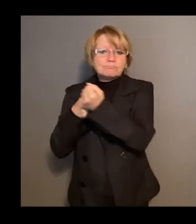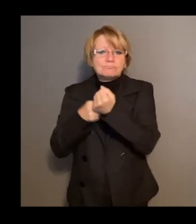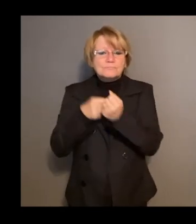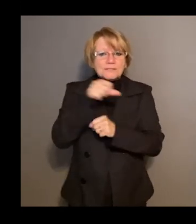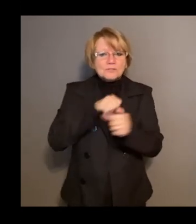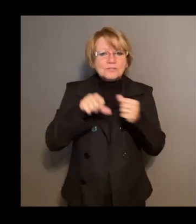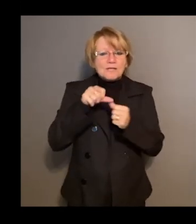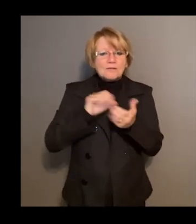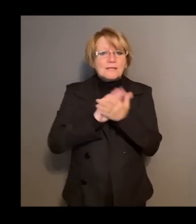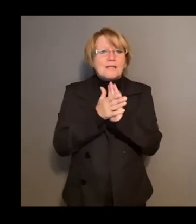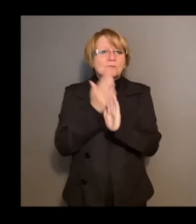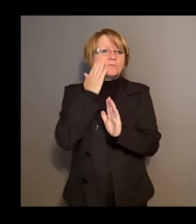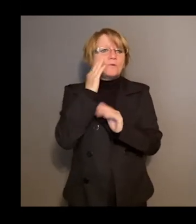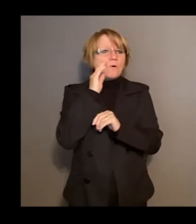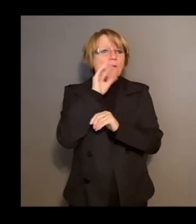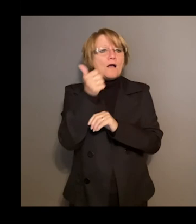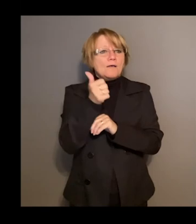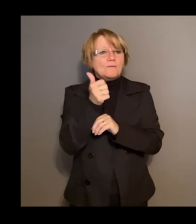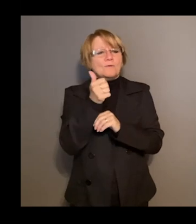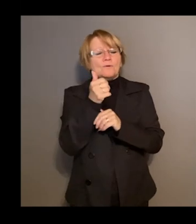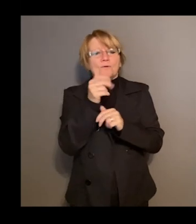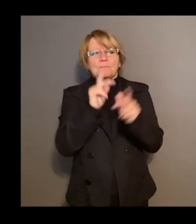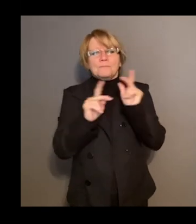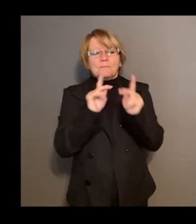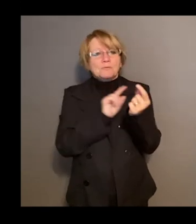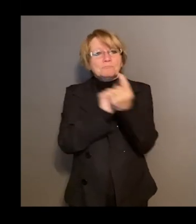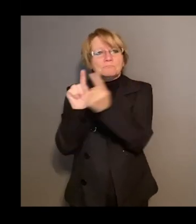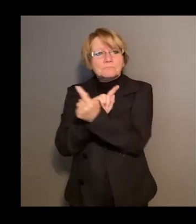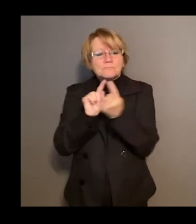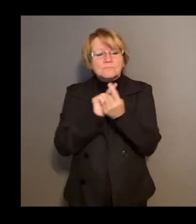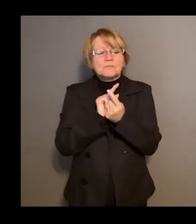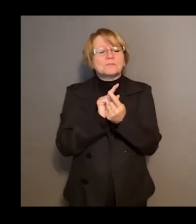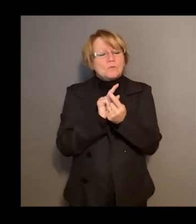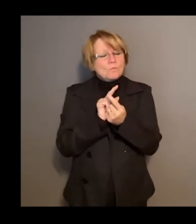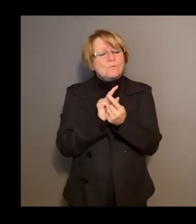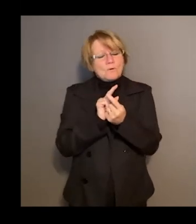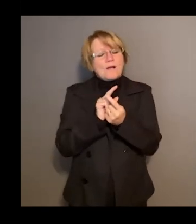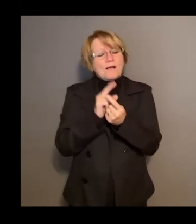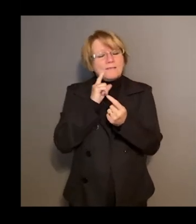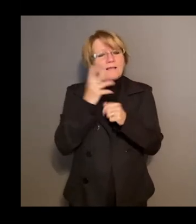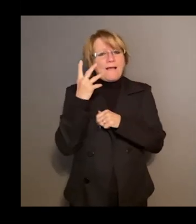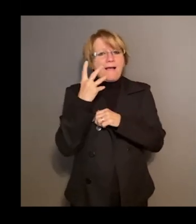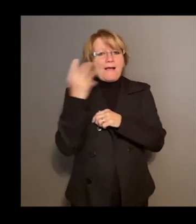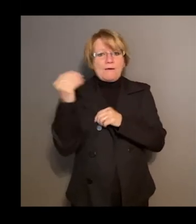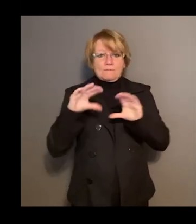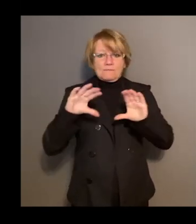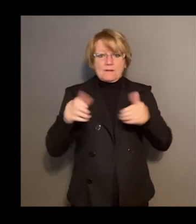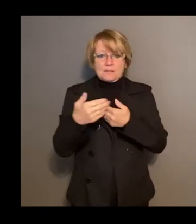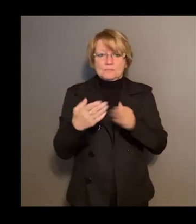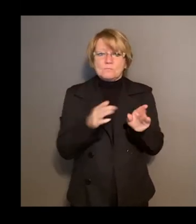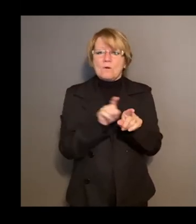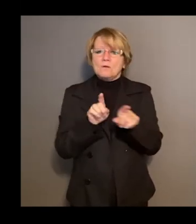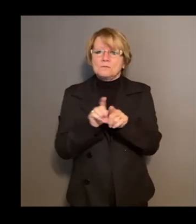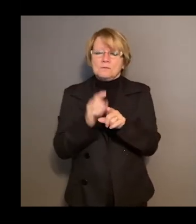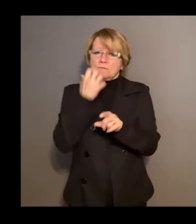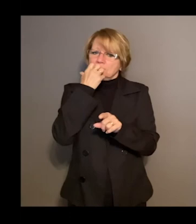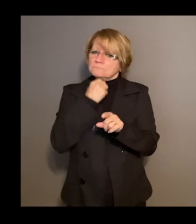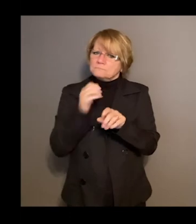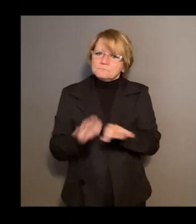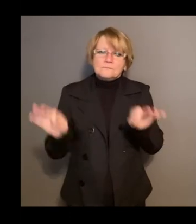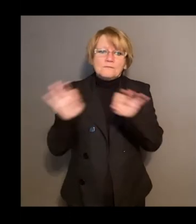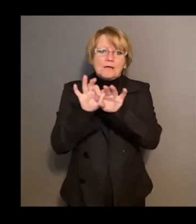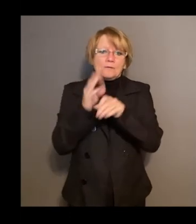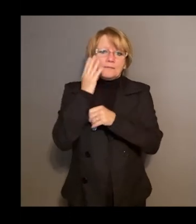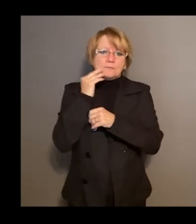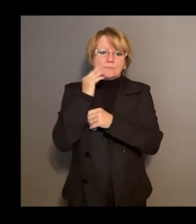brothers have a chance to know Clayton as former players who come back and always support the program. So these experiences outside of the classroom are